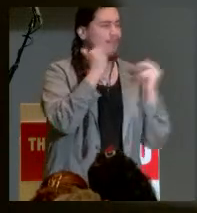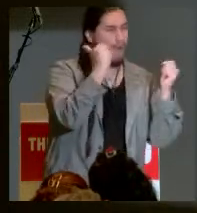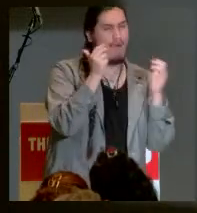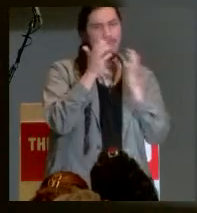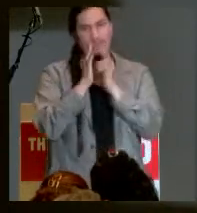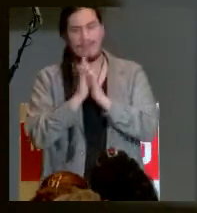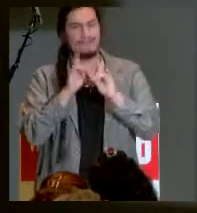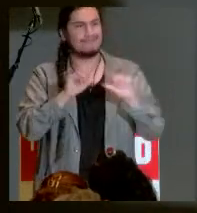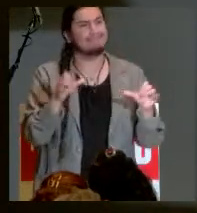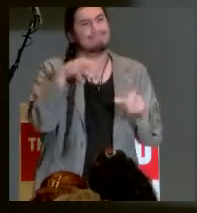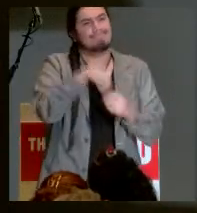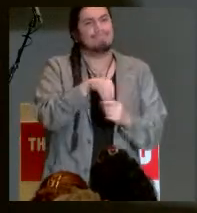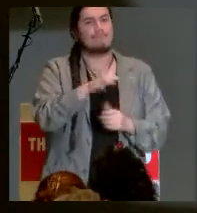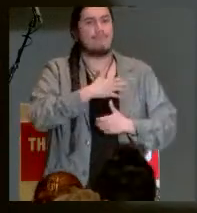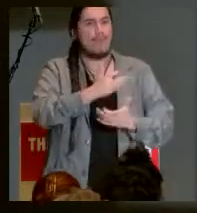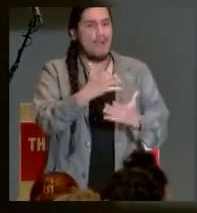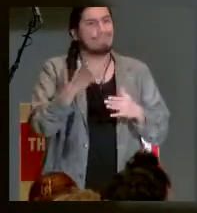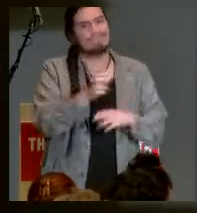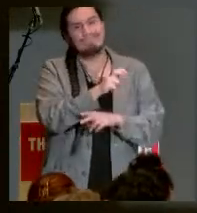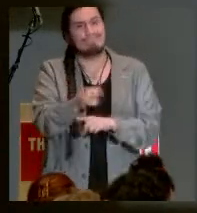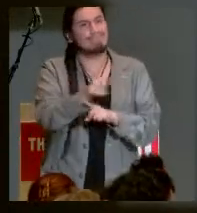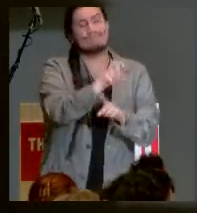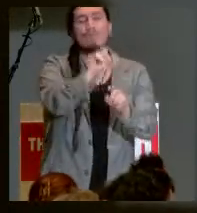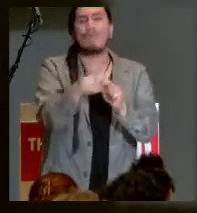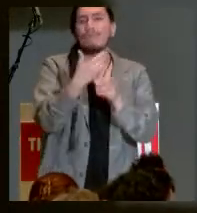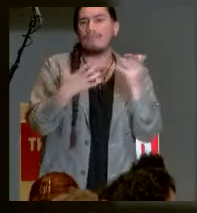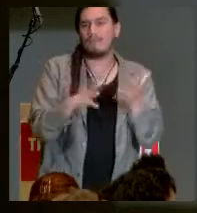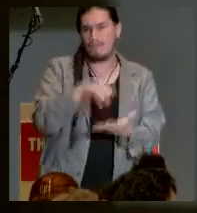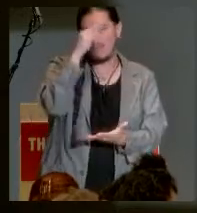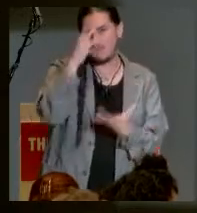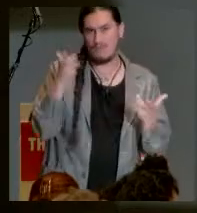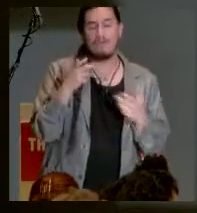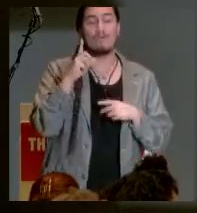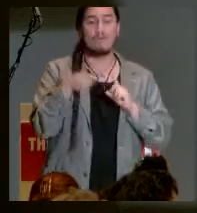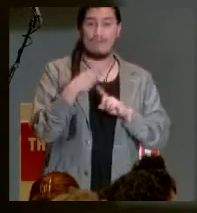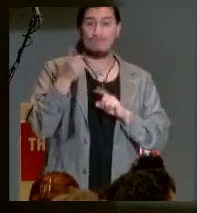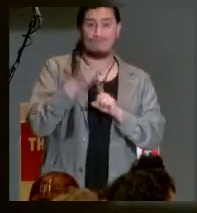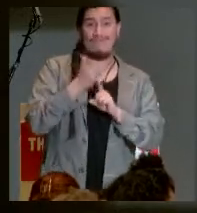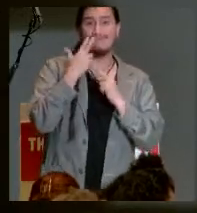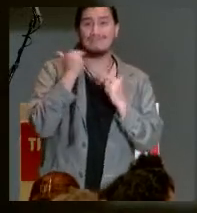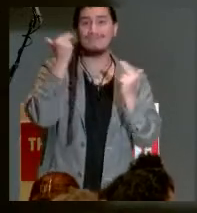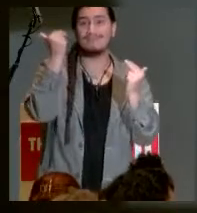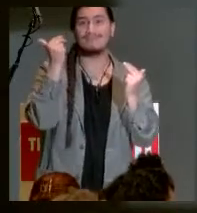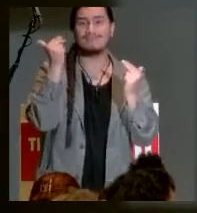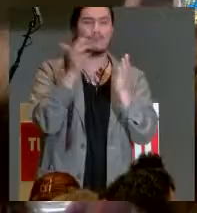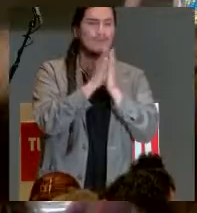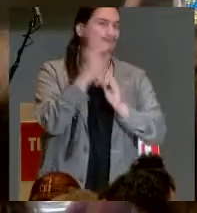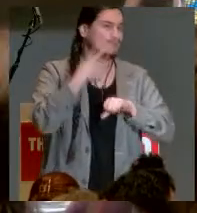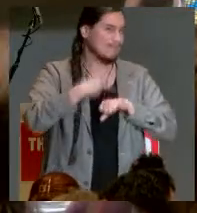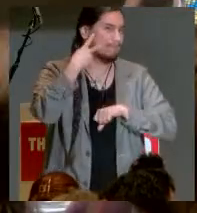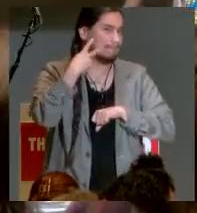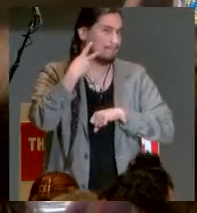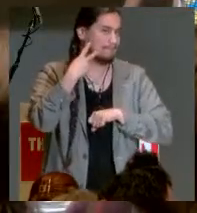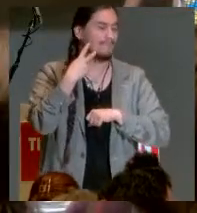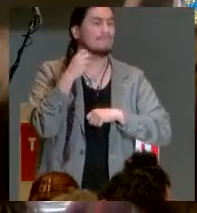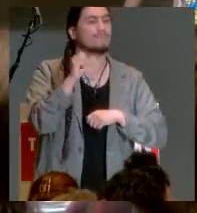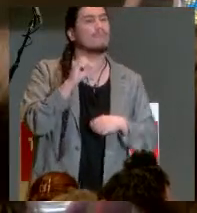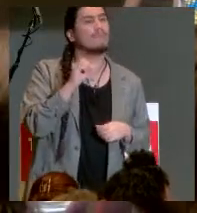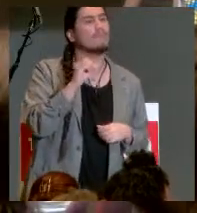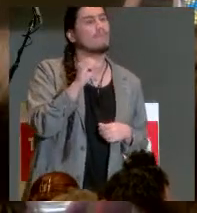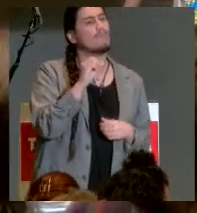of the things that that we say that I've learned is that when you sing, you're praying twice. Yeah. So I feel